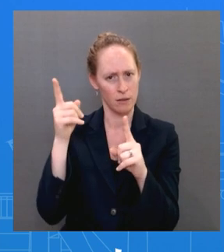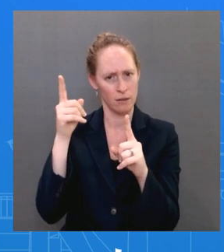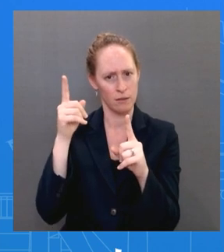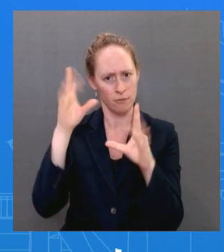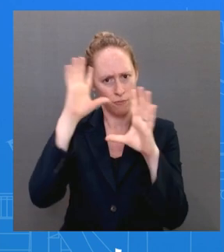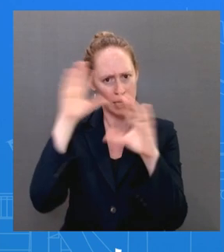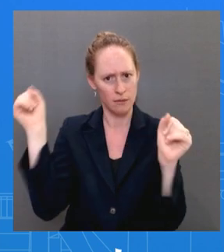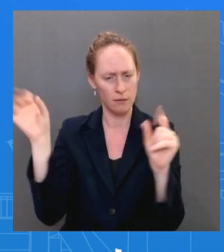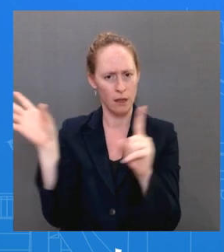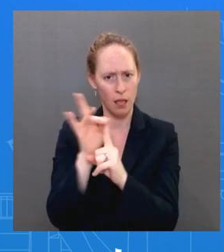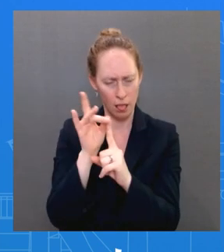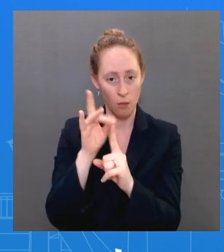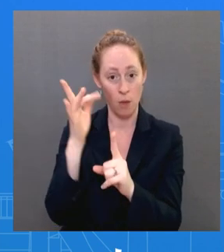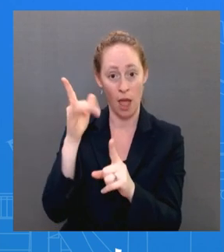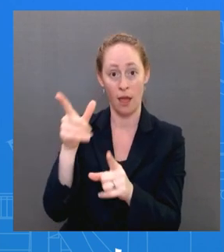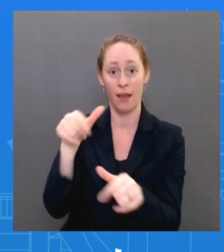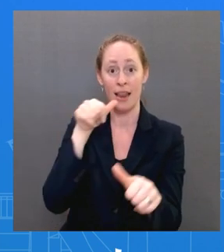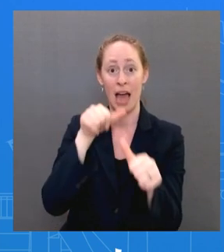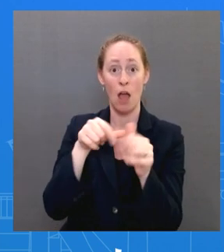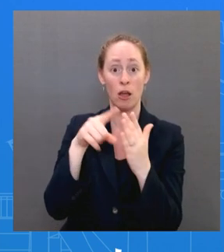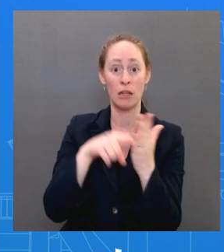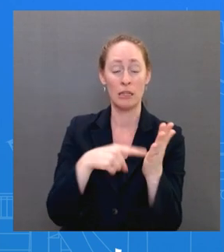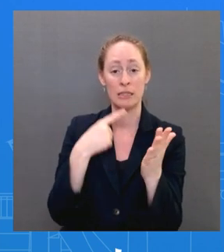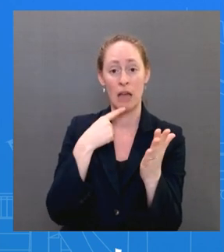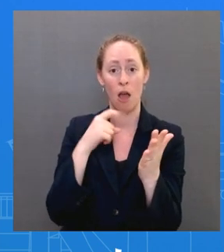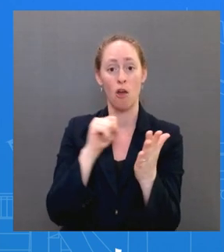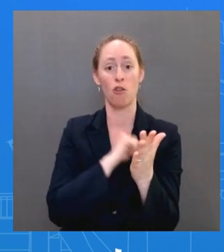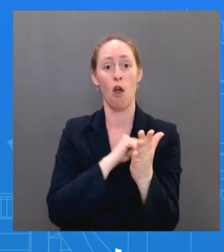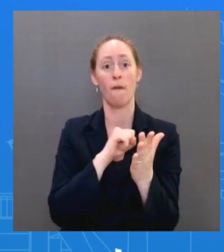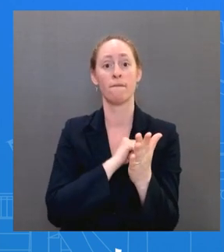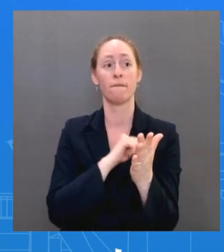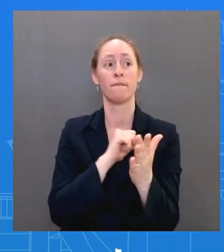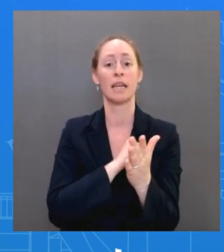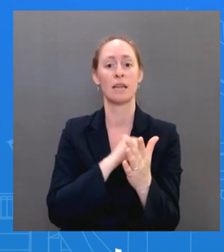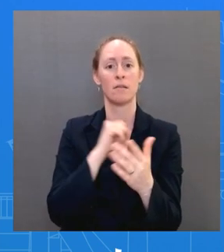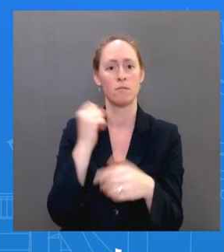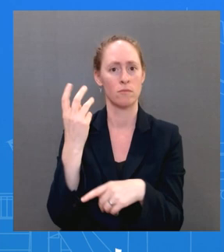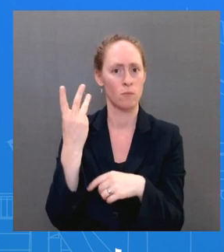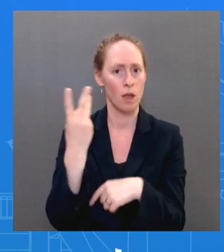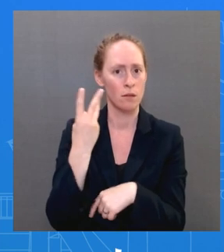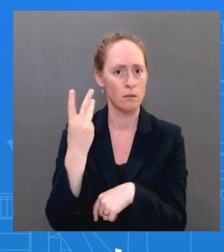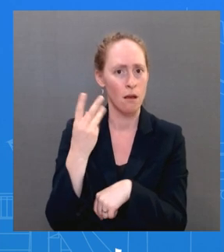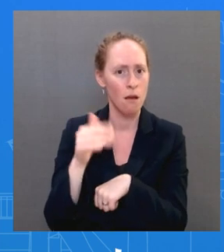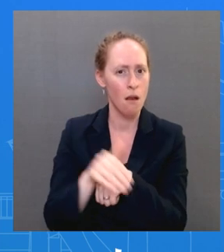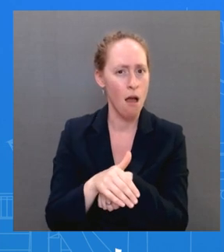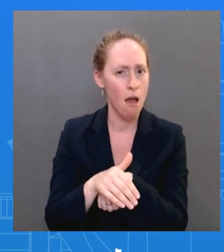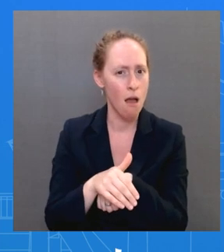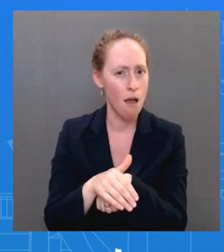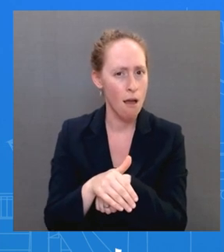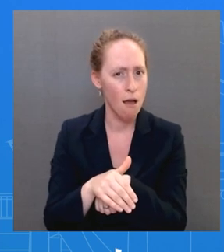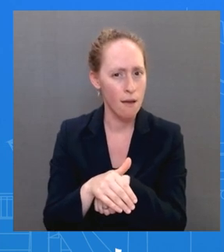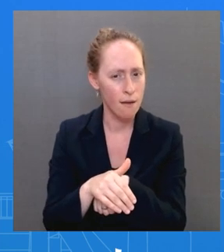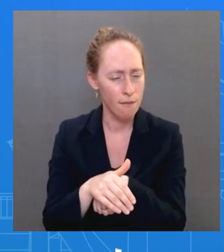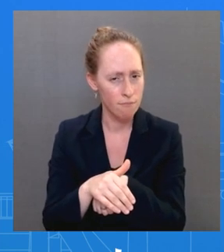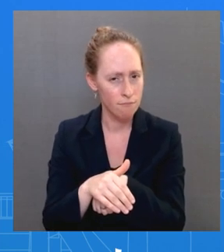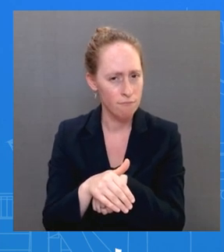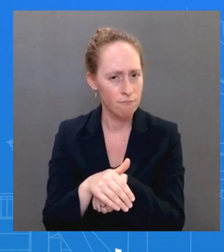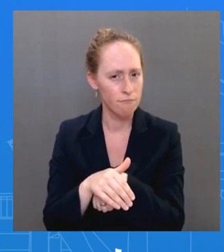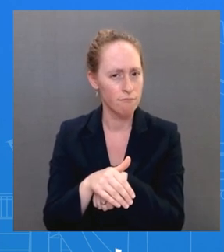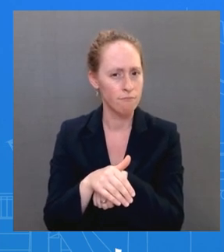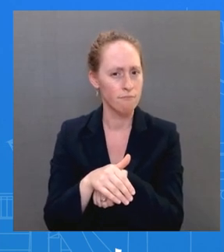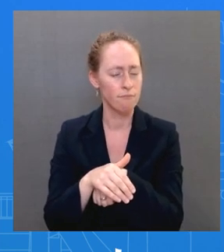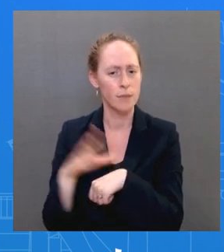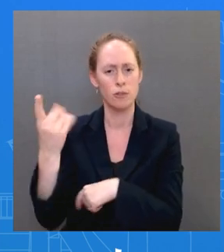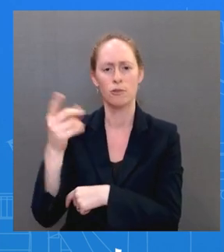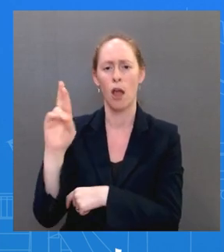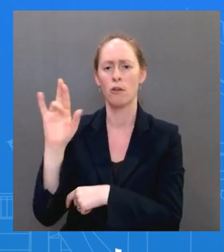least the cough, started Wednesday evening. Then the briefing, Dr. Jha, yesterday, you said he wasn't symptomatic until Thursday morning. So can we just get it? When did